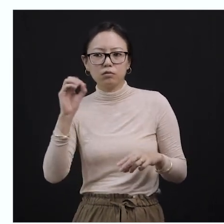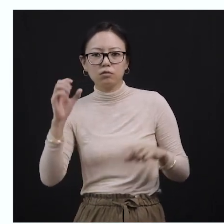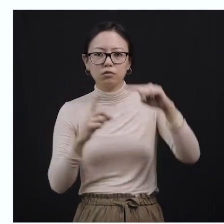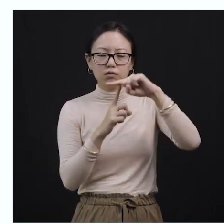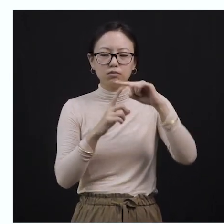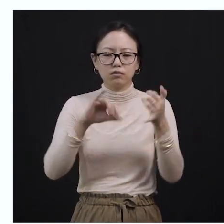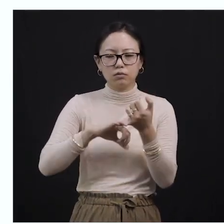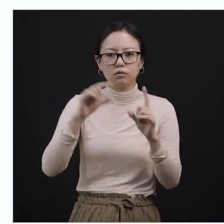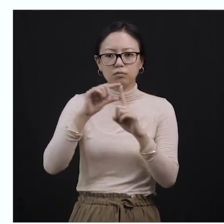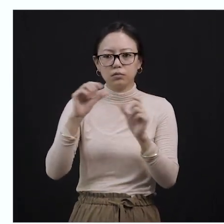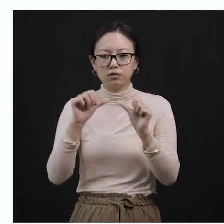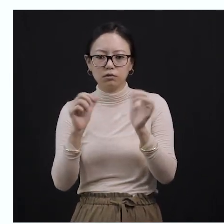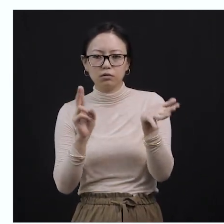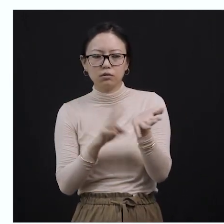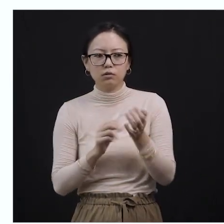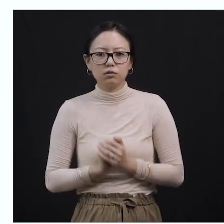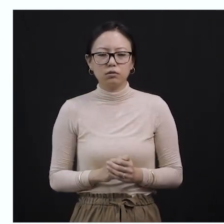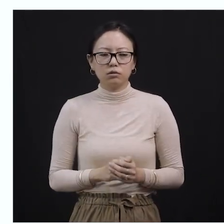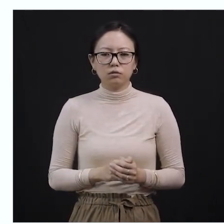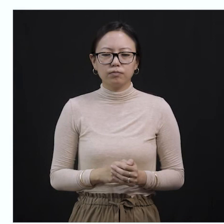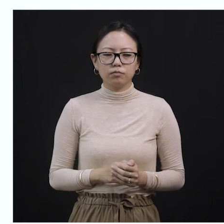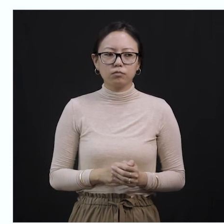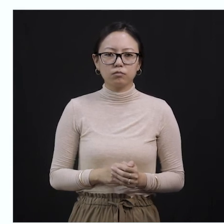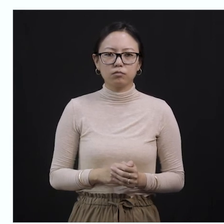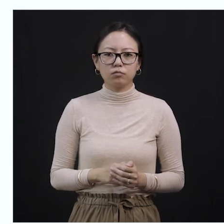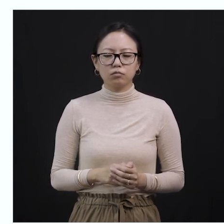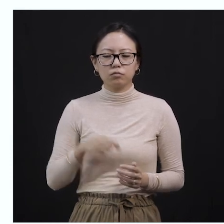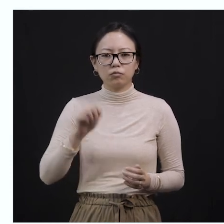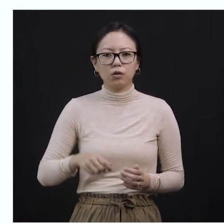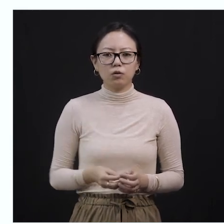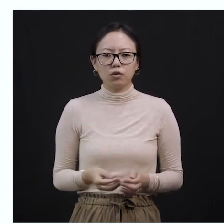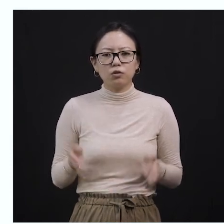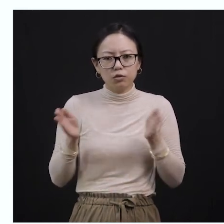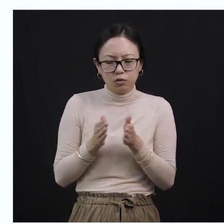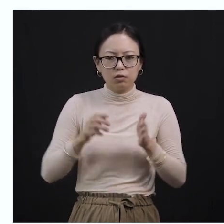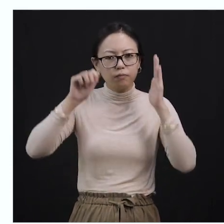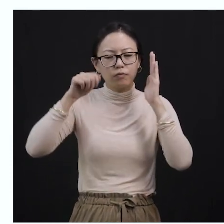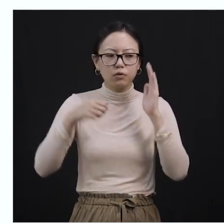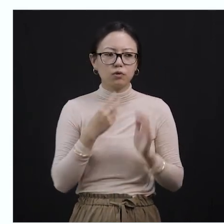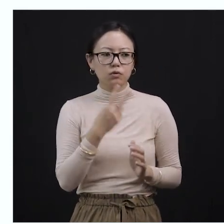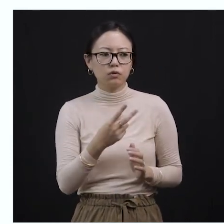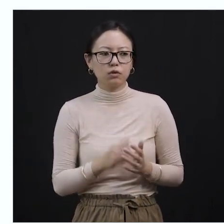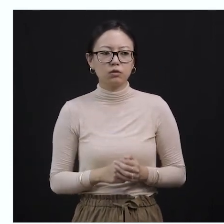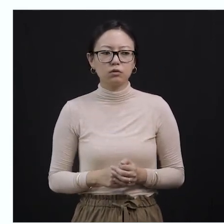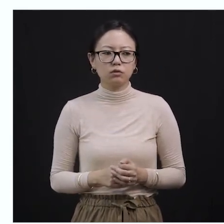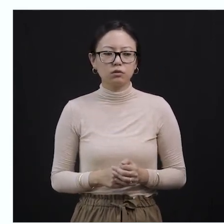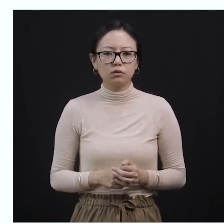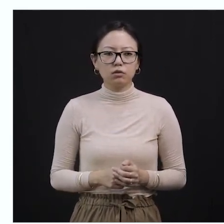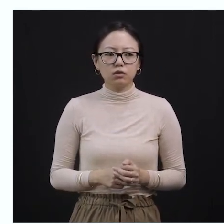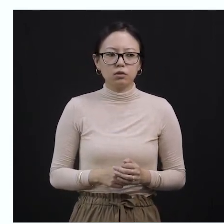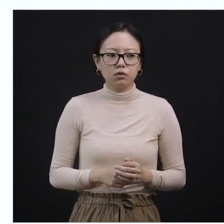understand this, let's look at this short video here. This is your hand span, all right? This is your foot